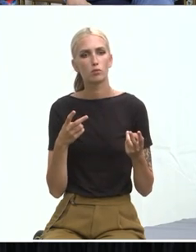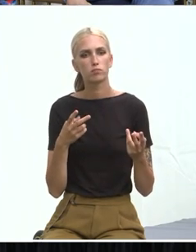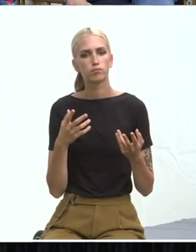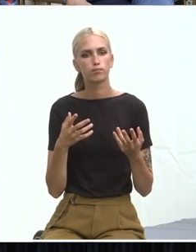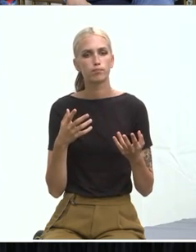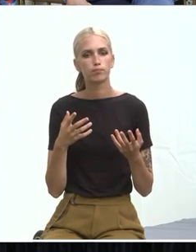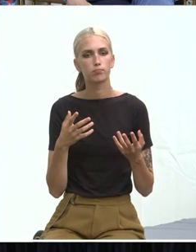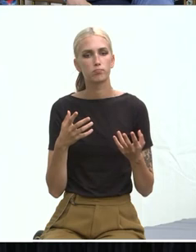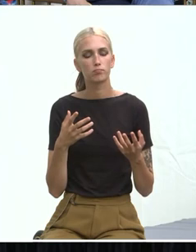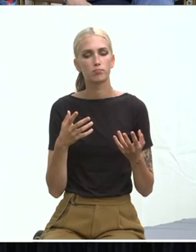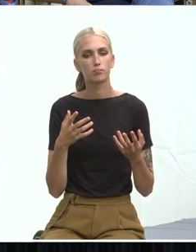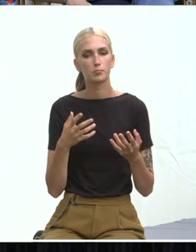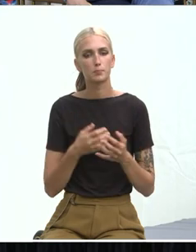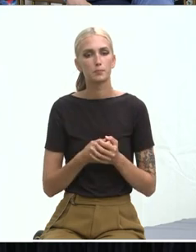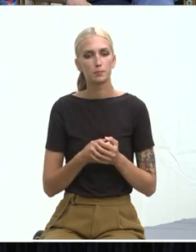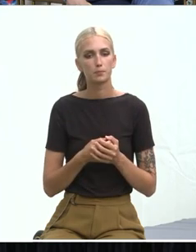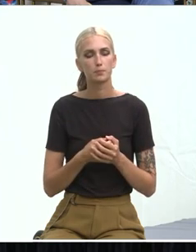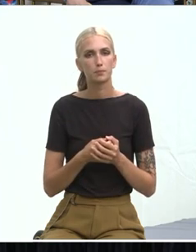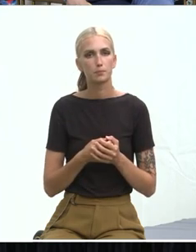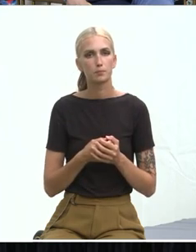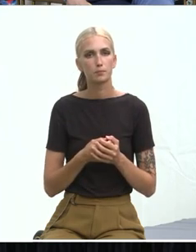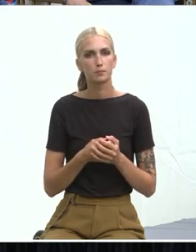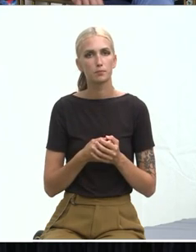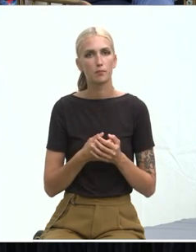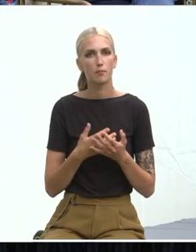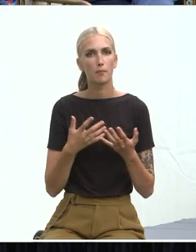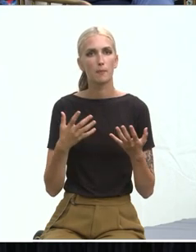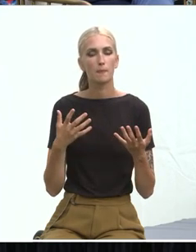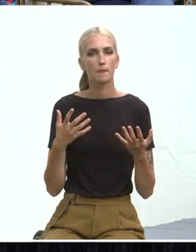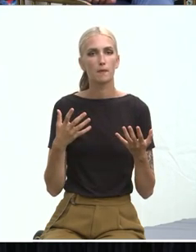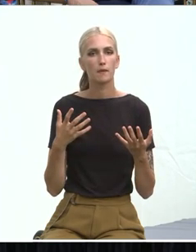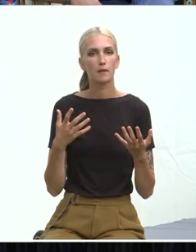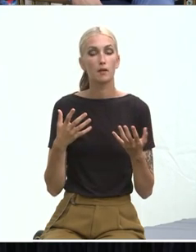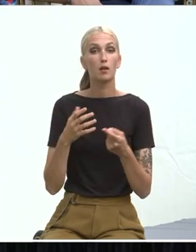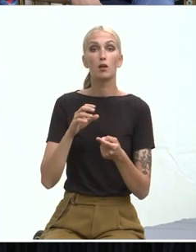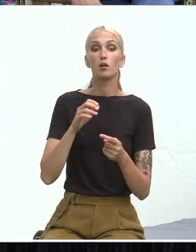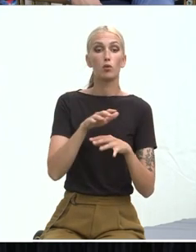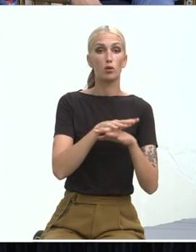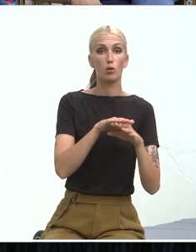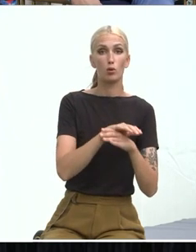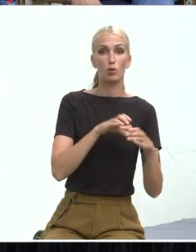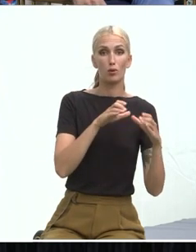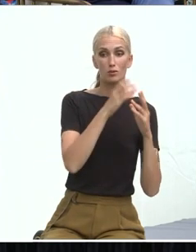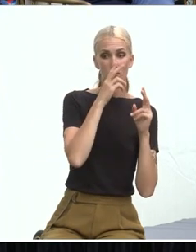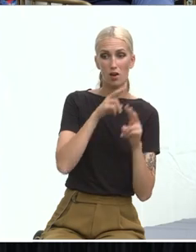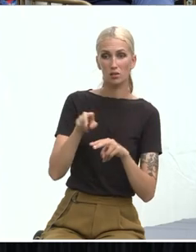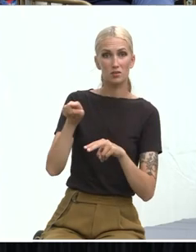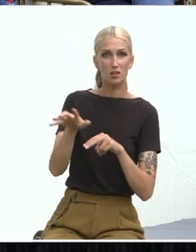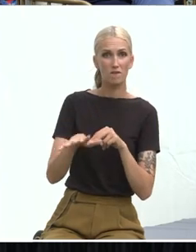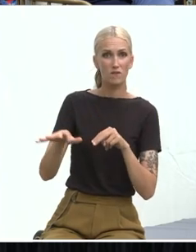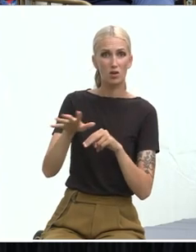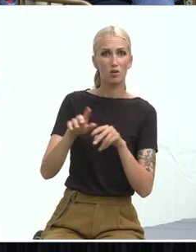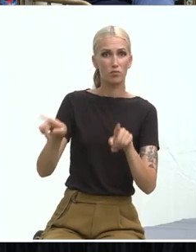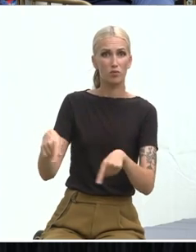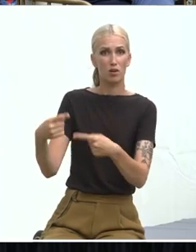as soon as the general sees it as a prioritized area, I think it's workable.